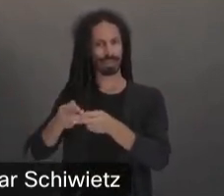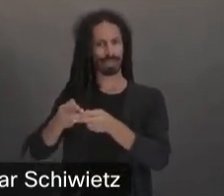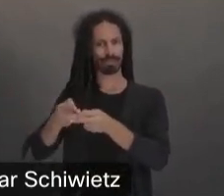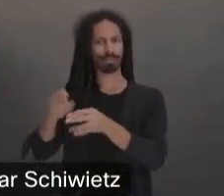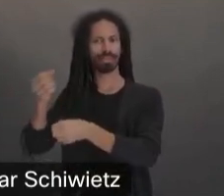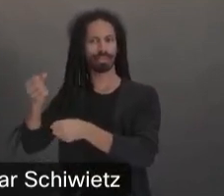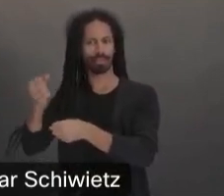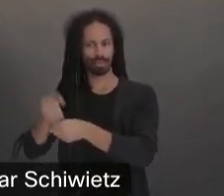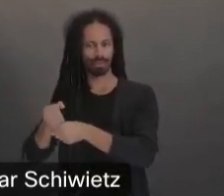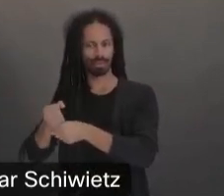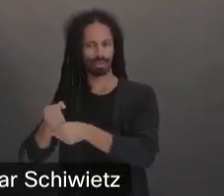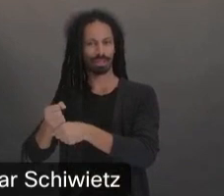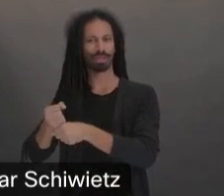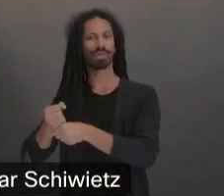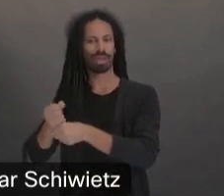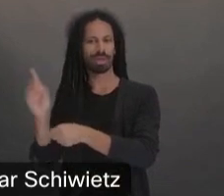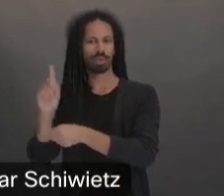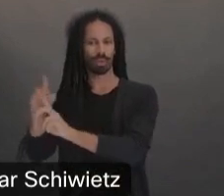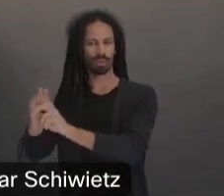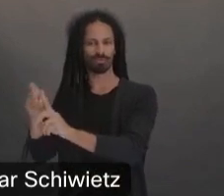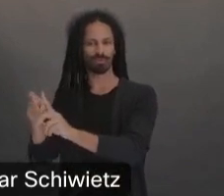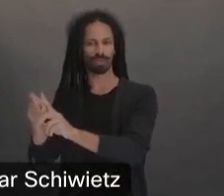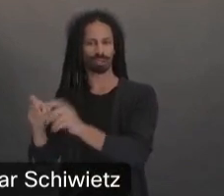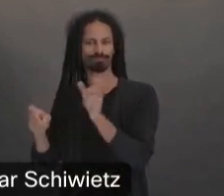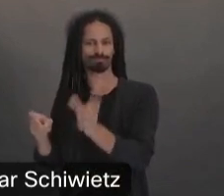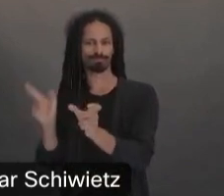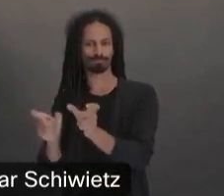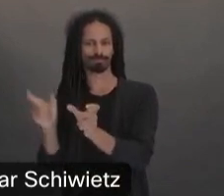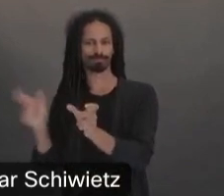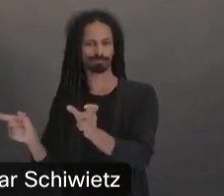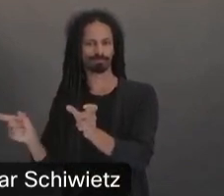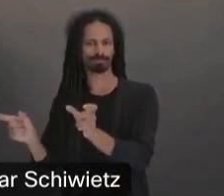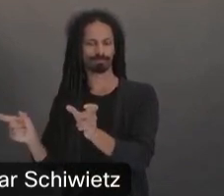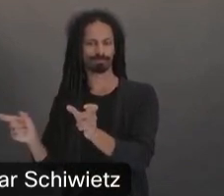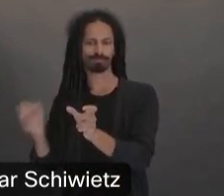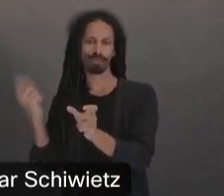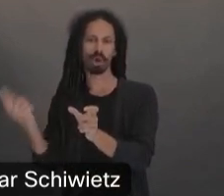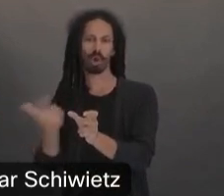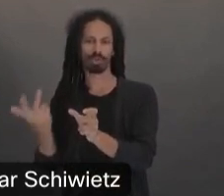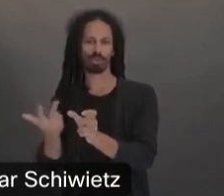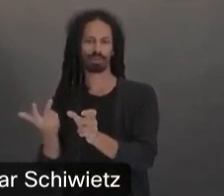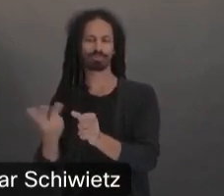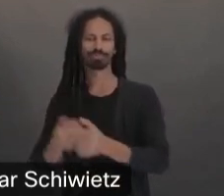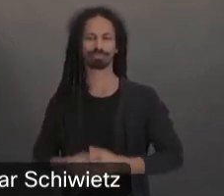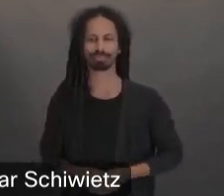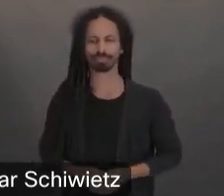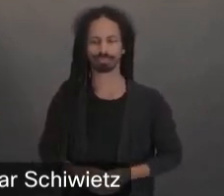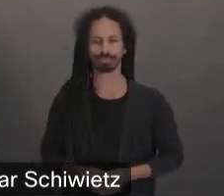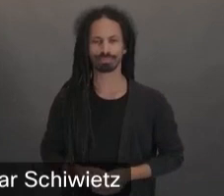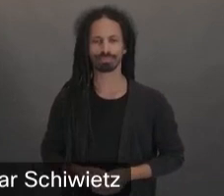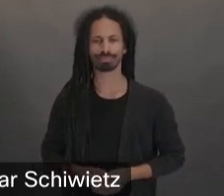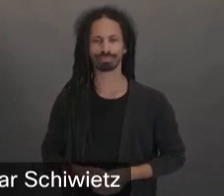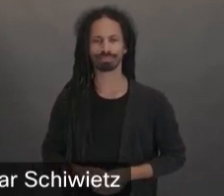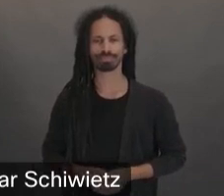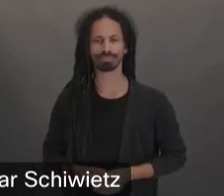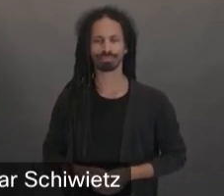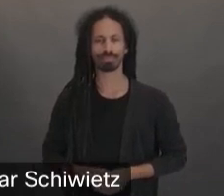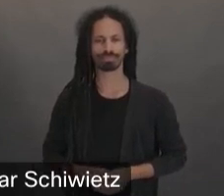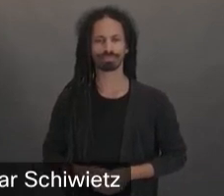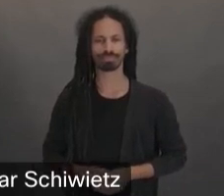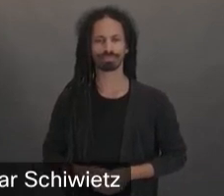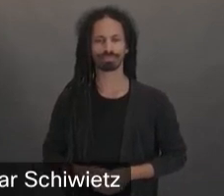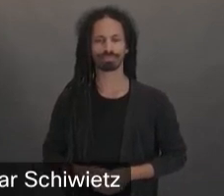and we see author, comma, date, comma, location element. Here we've got